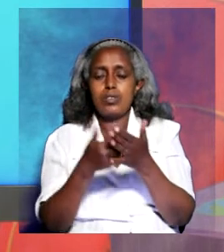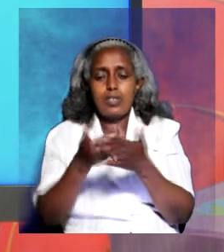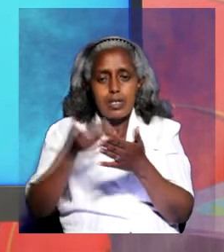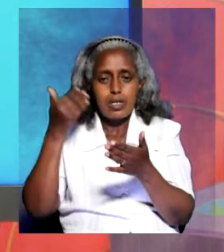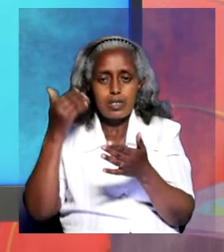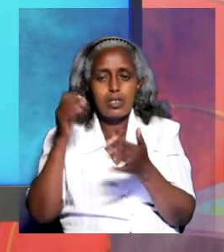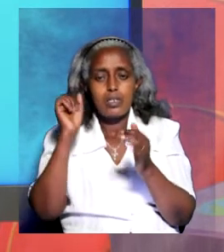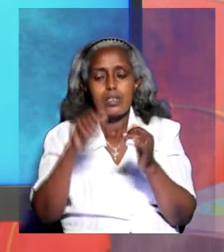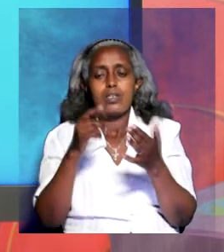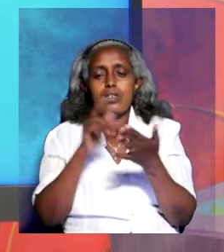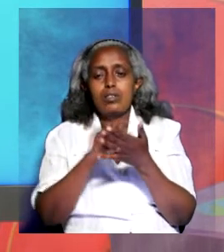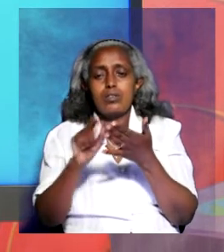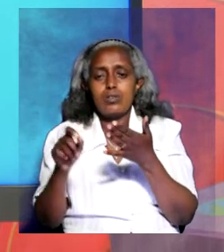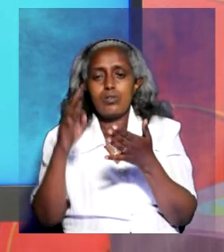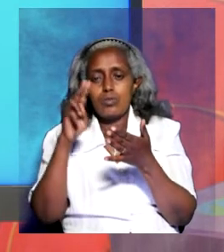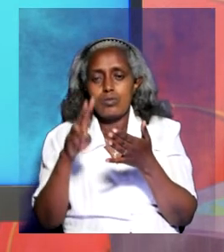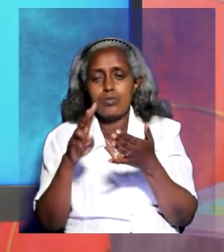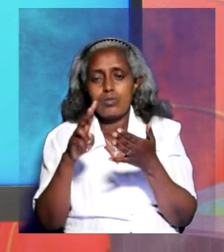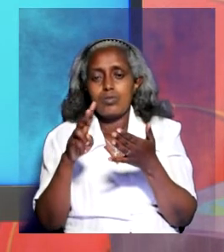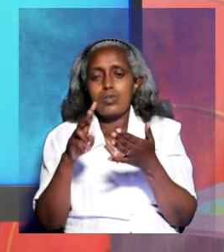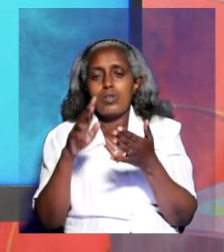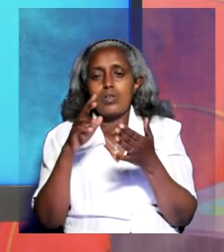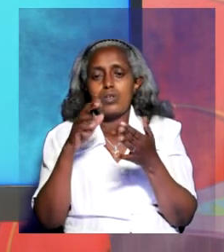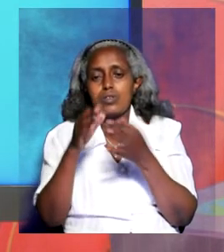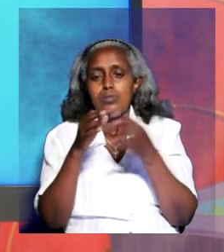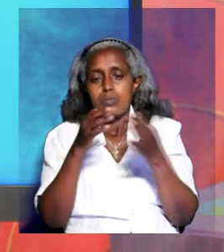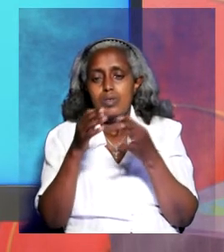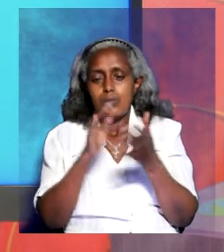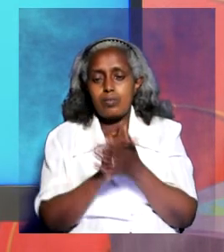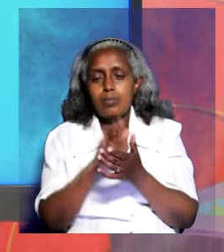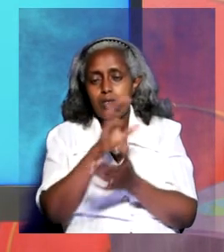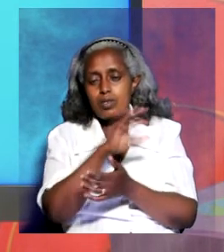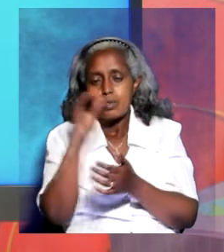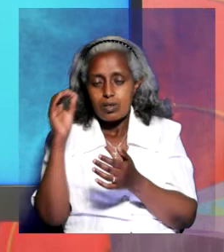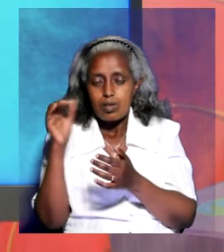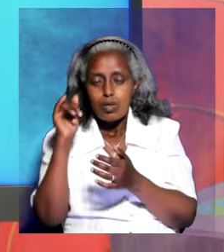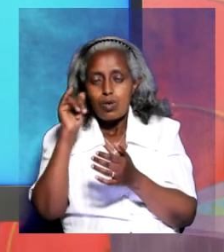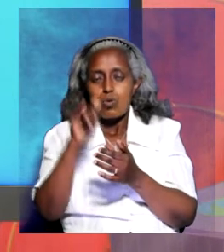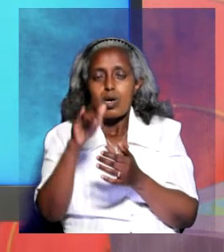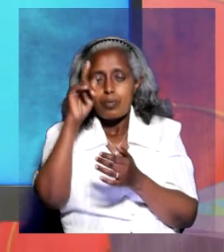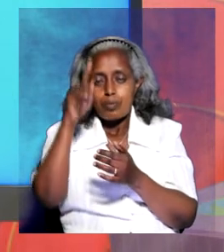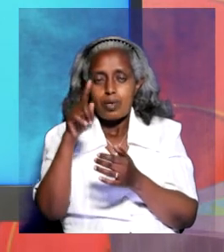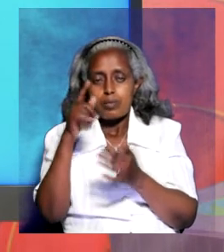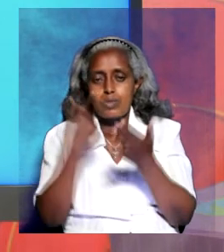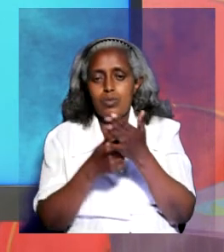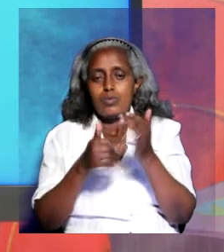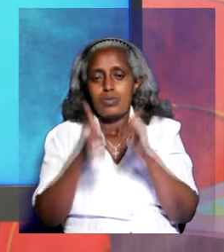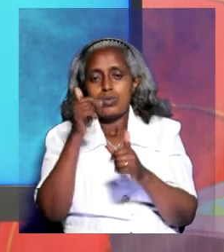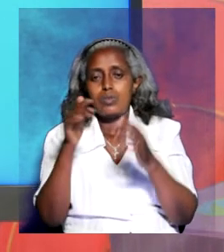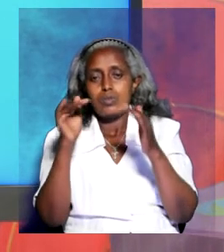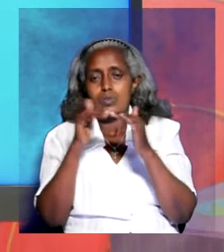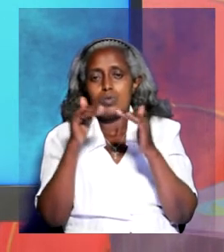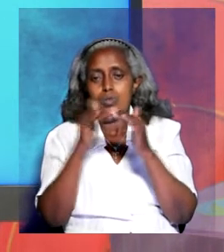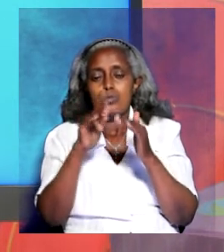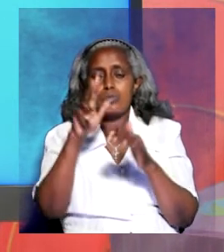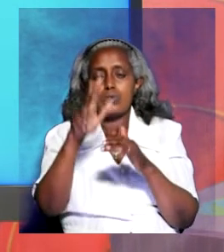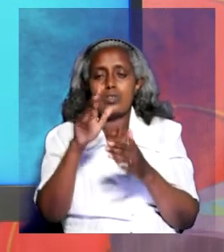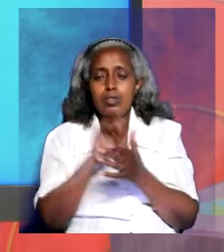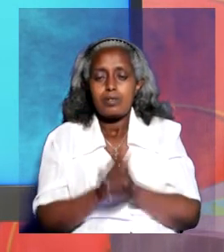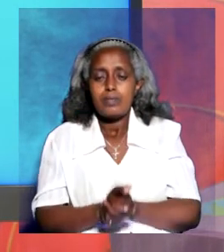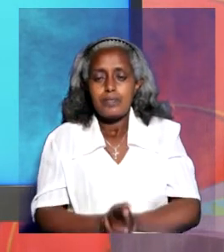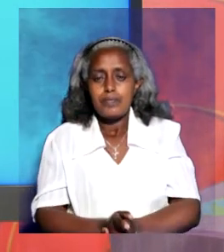in 2x prime plus y prime, which is equal to 3.